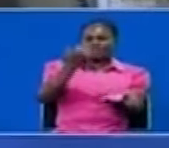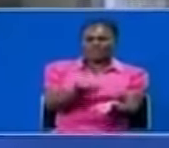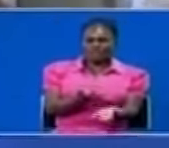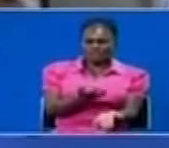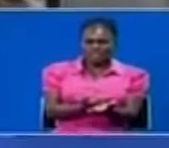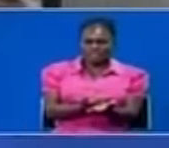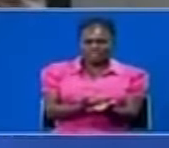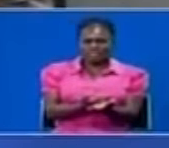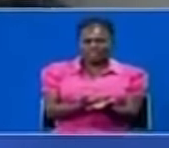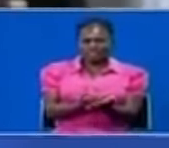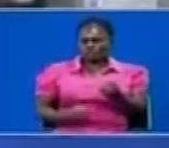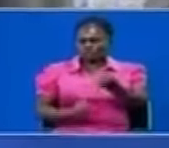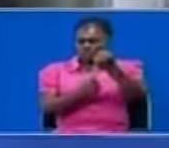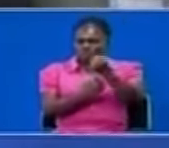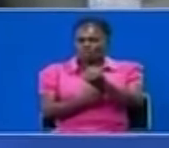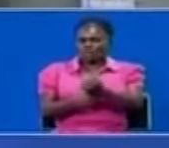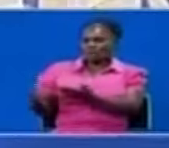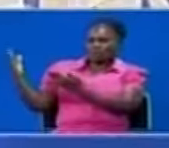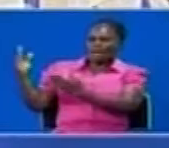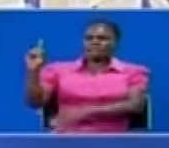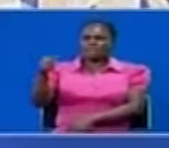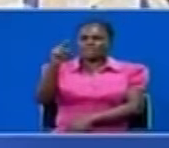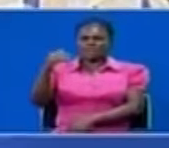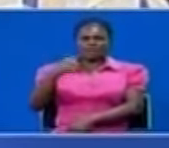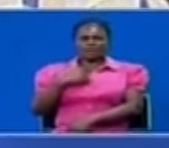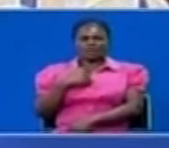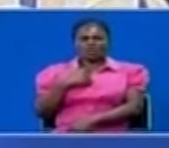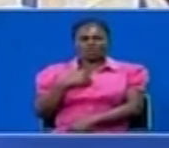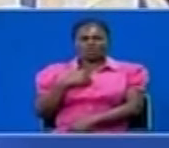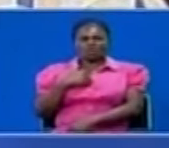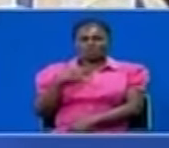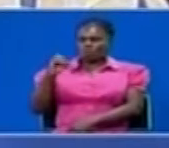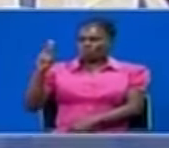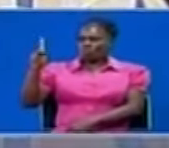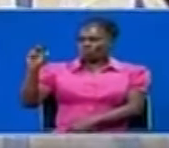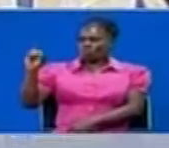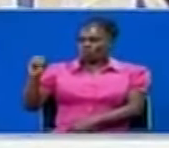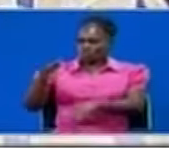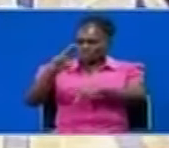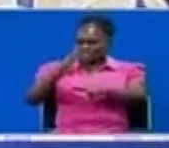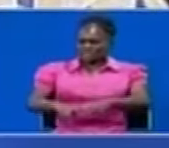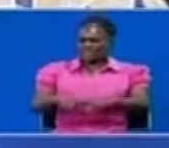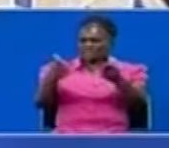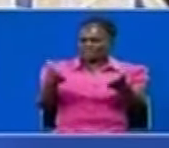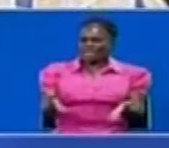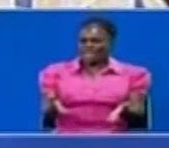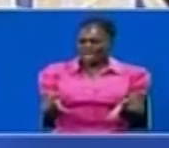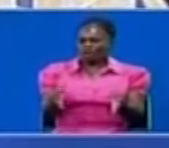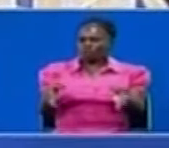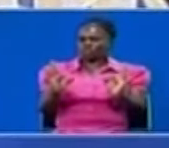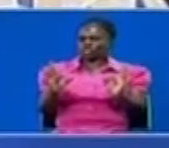evidence to back the claim that Ouko was at fault. Ouko does not sit as a procurement